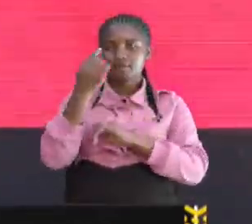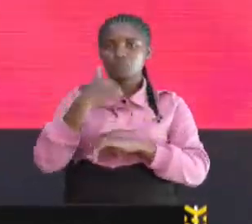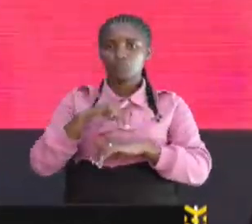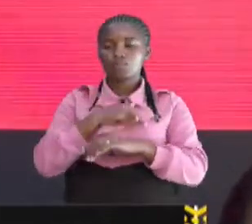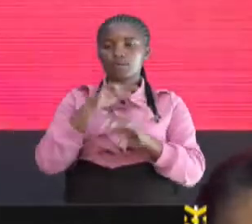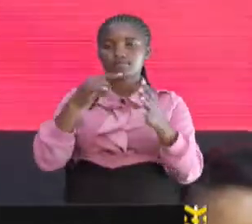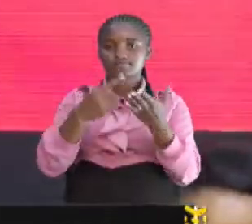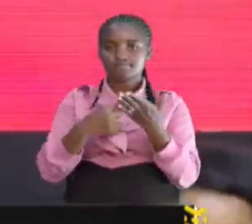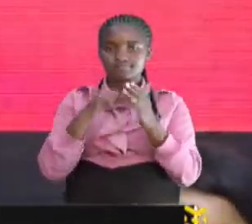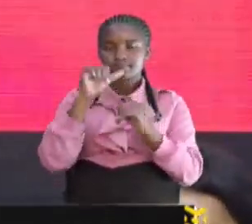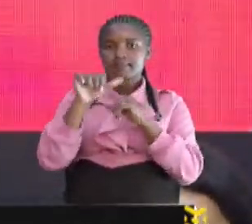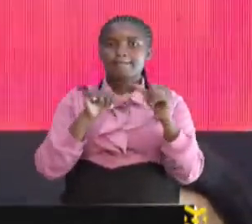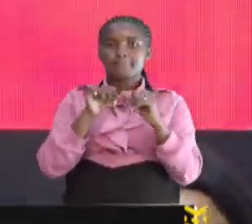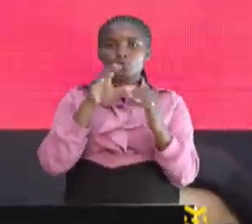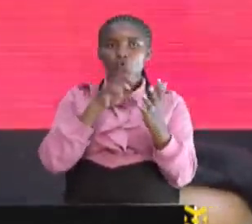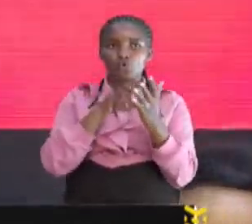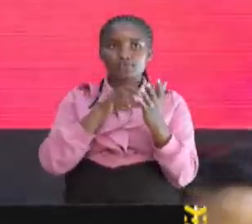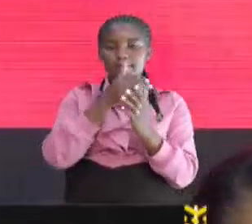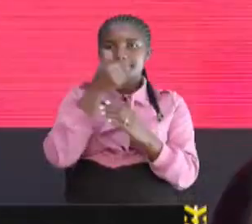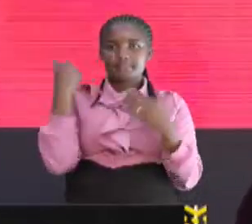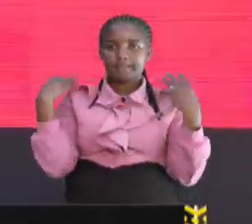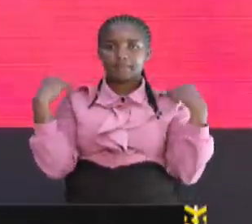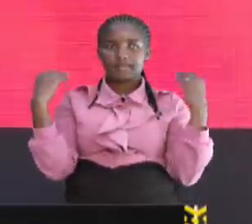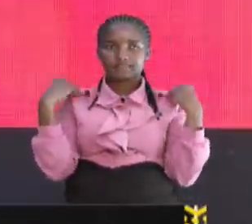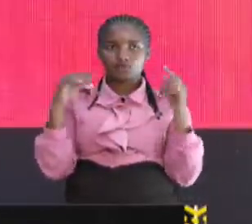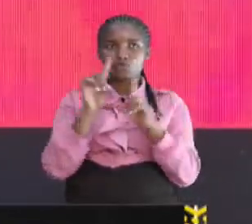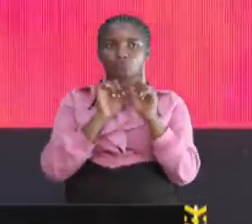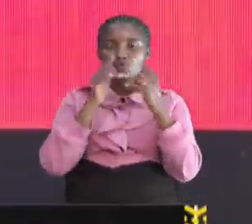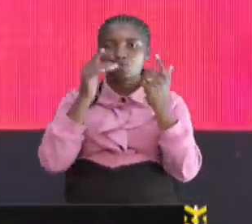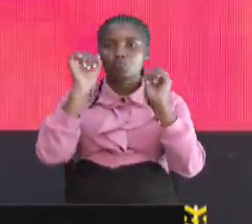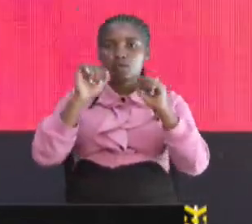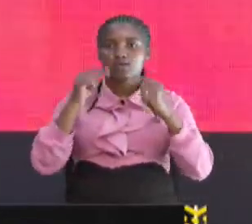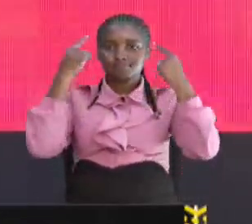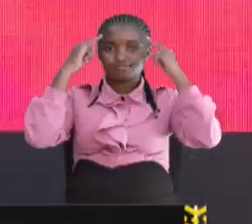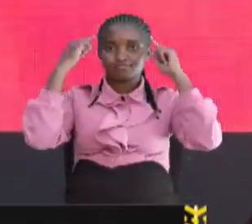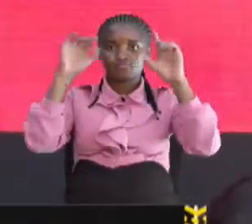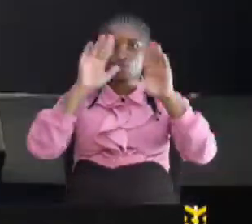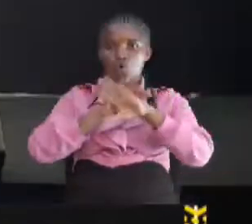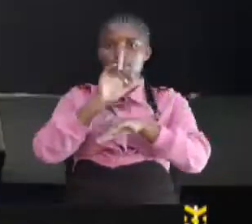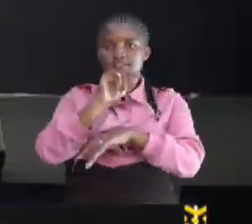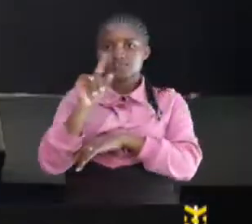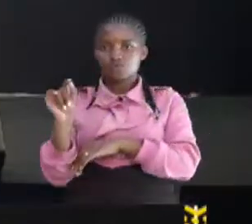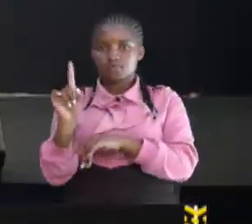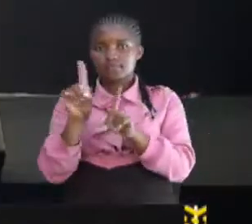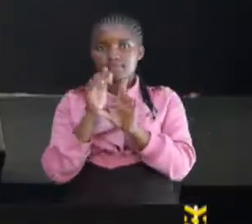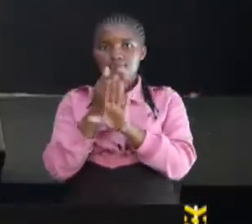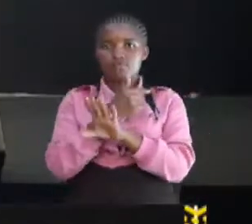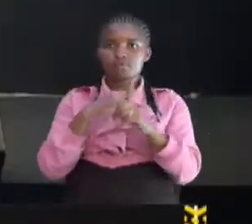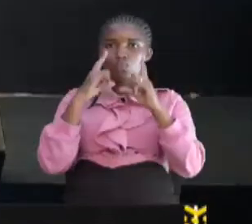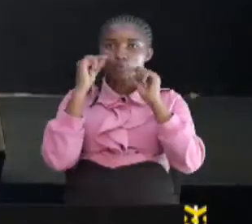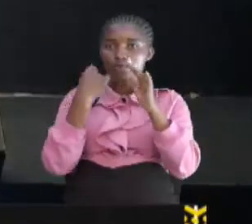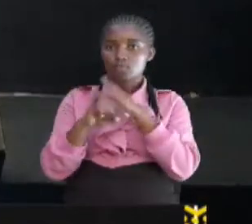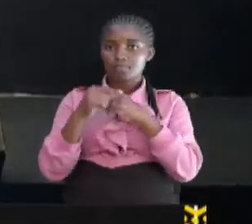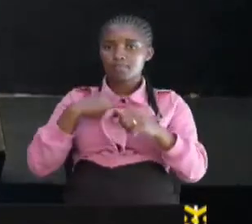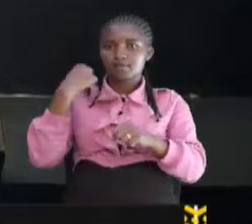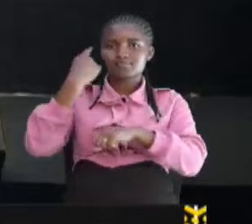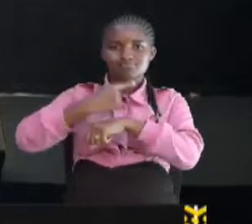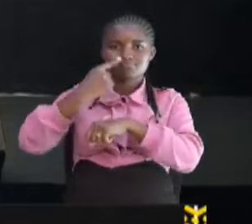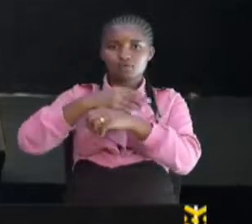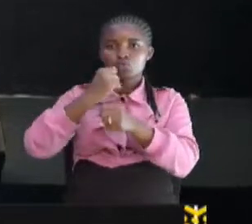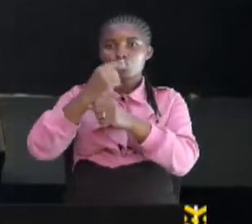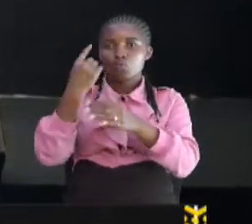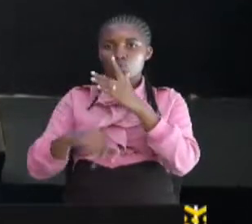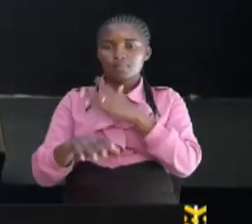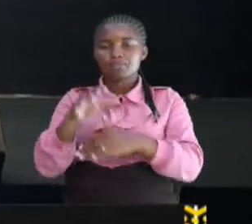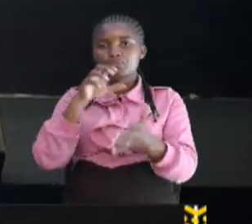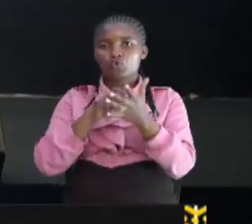through the content best practices and how you can excel on TikTok. Like I said earlier, what I do on a day-to-day is